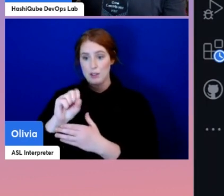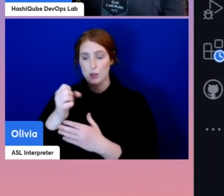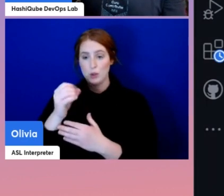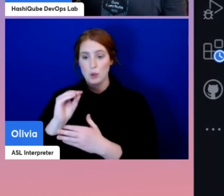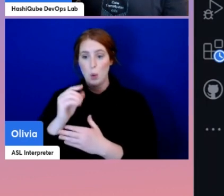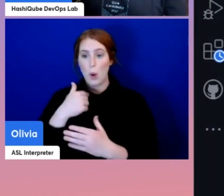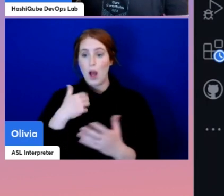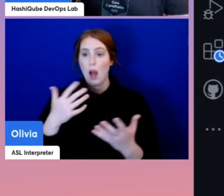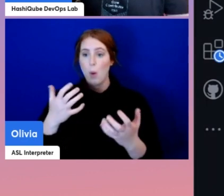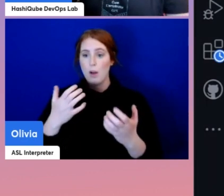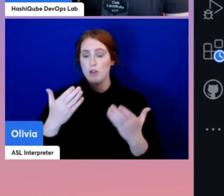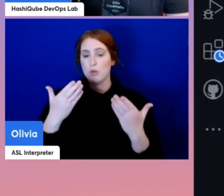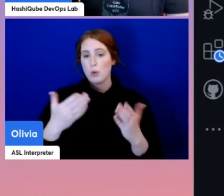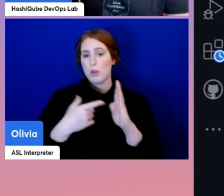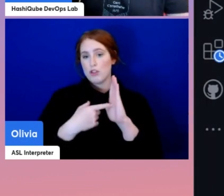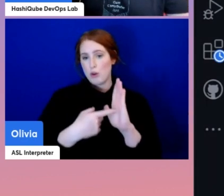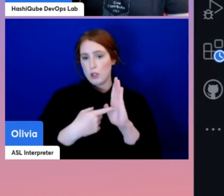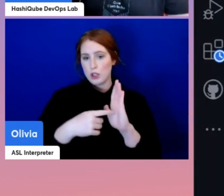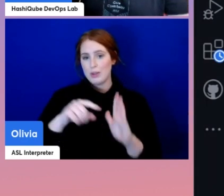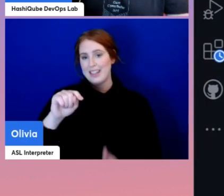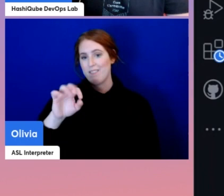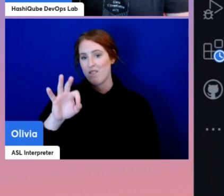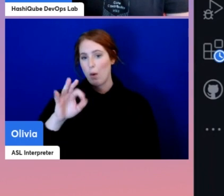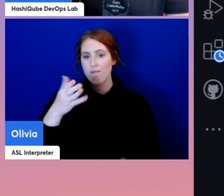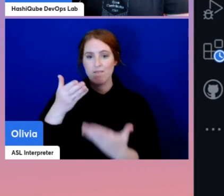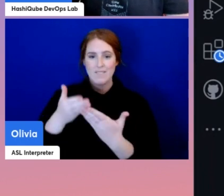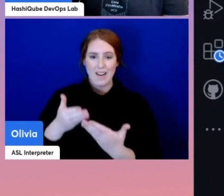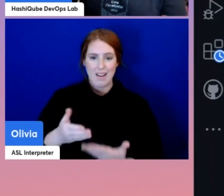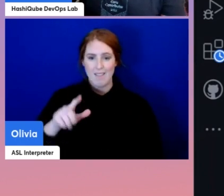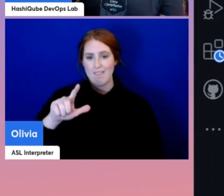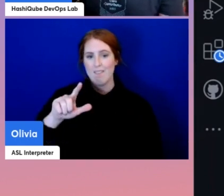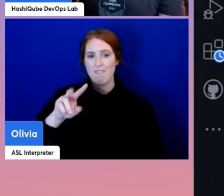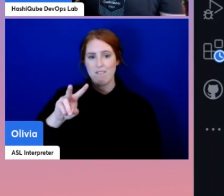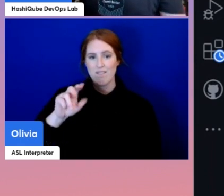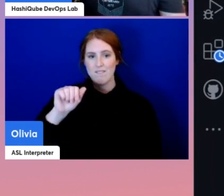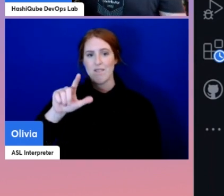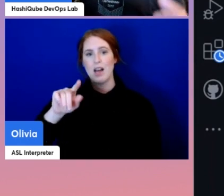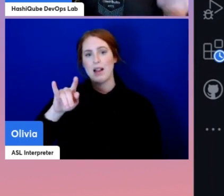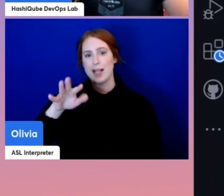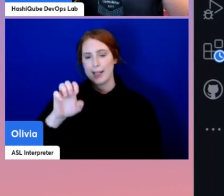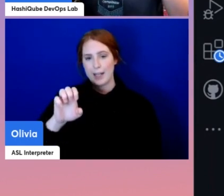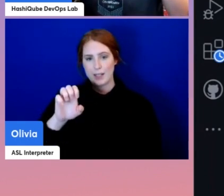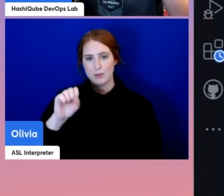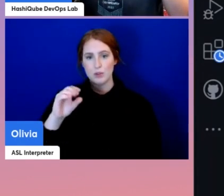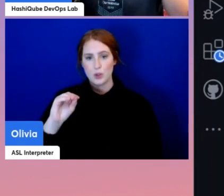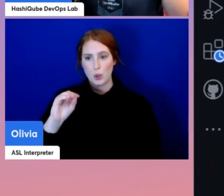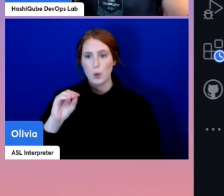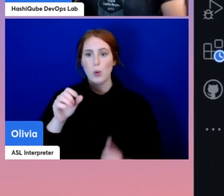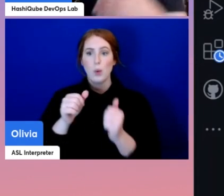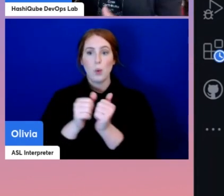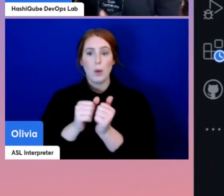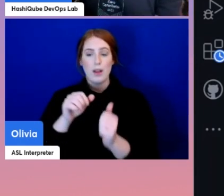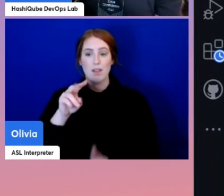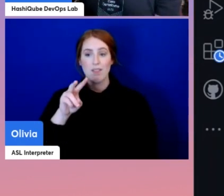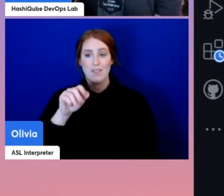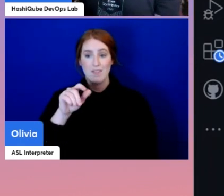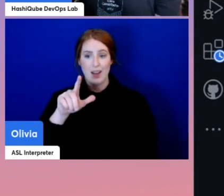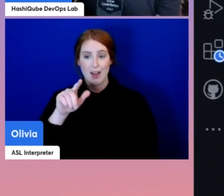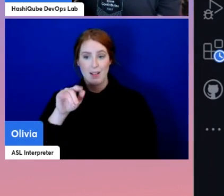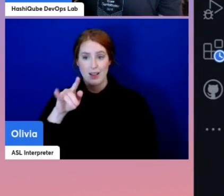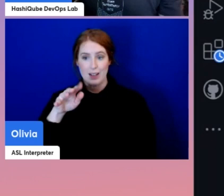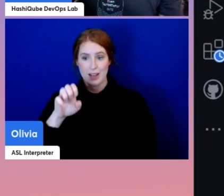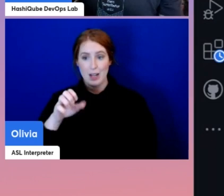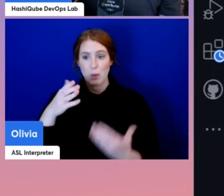Terraform validate. So if we run make validate, it will run over our code for